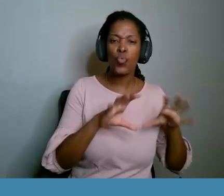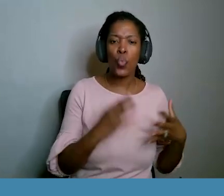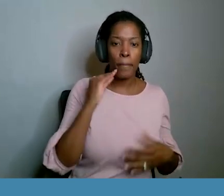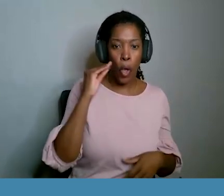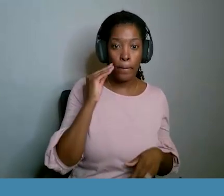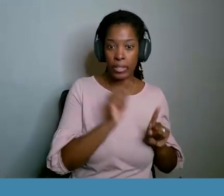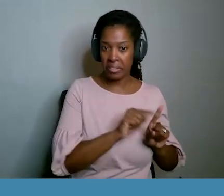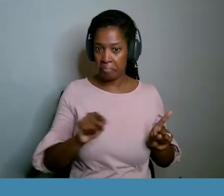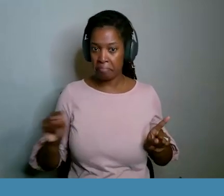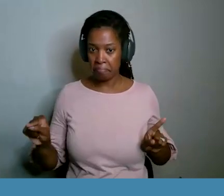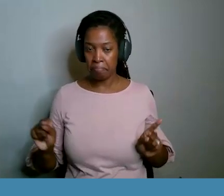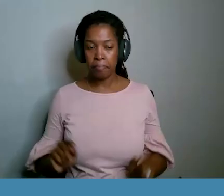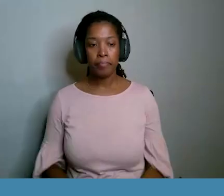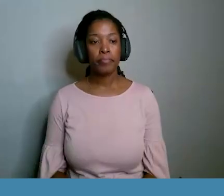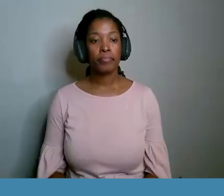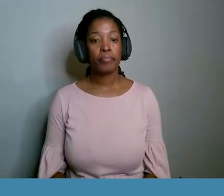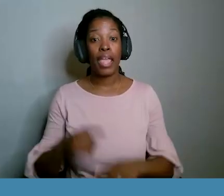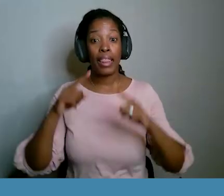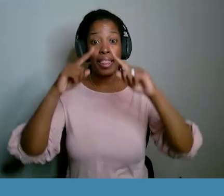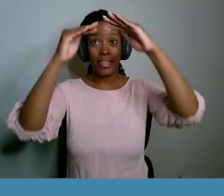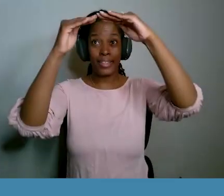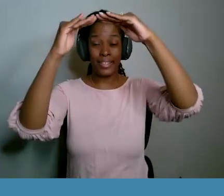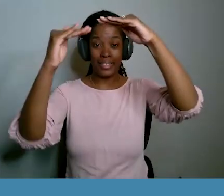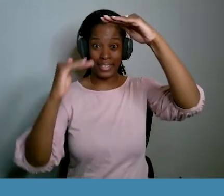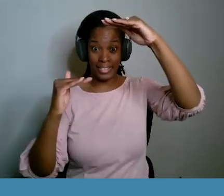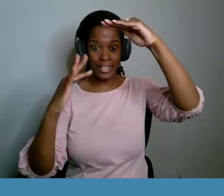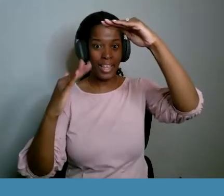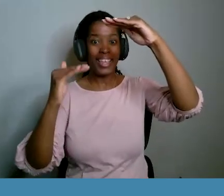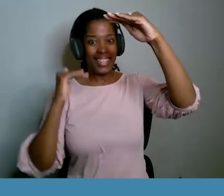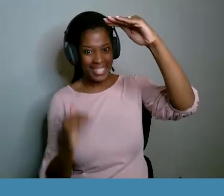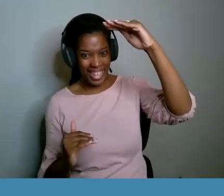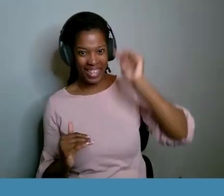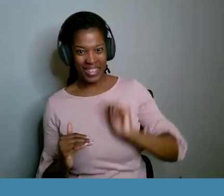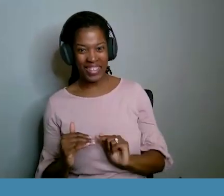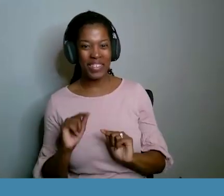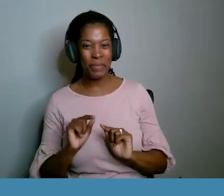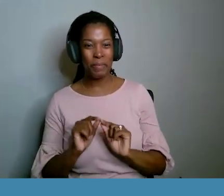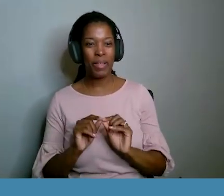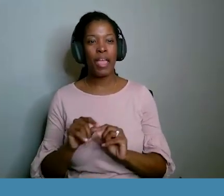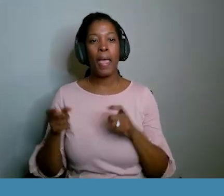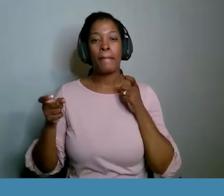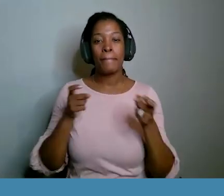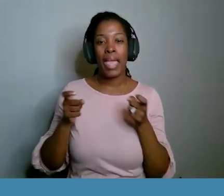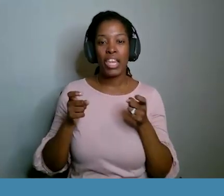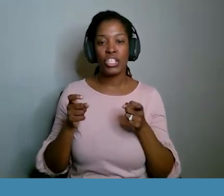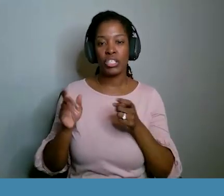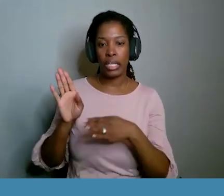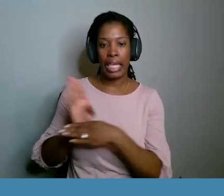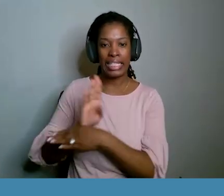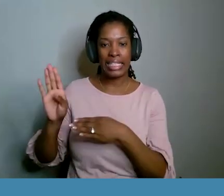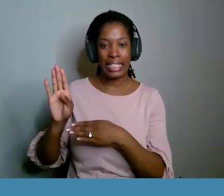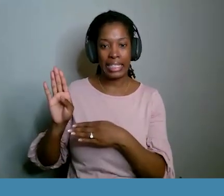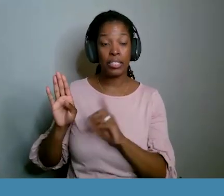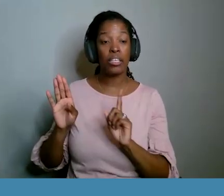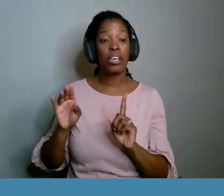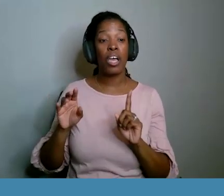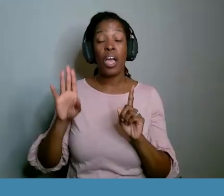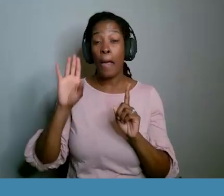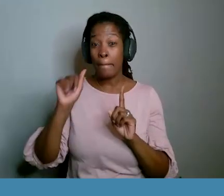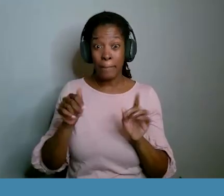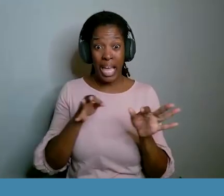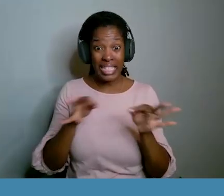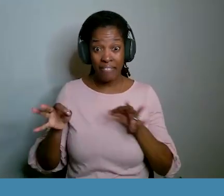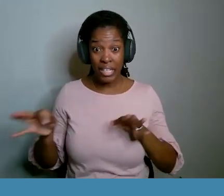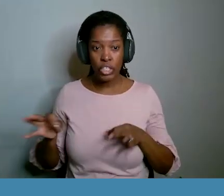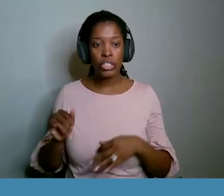And then moving down the chain of hierarchy, we have what we call managing entities. So by definition,